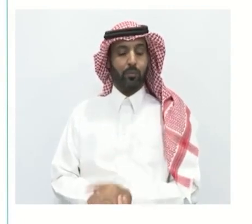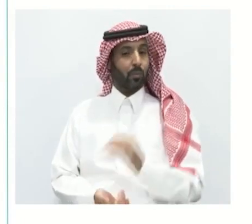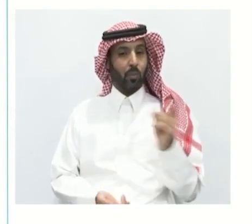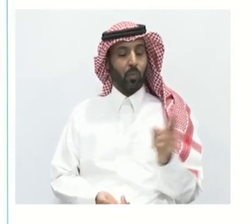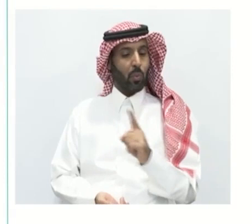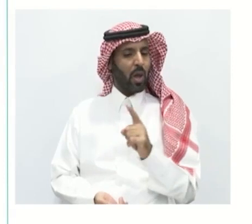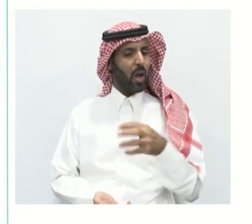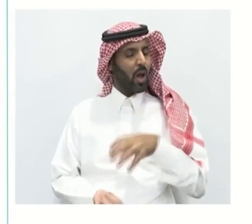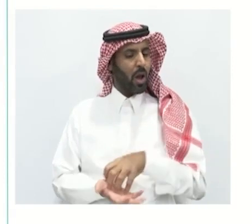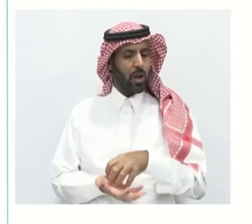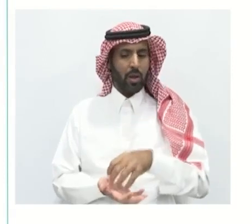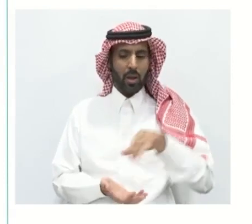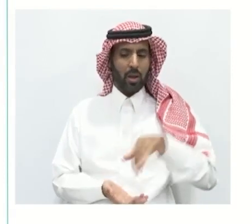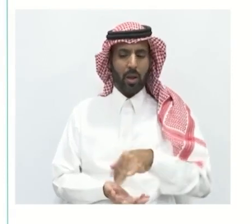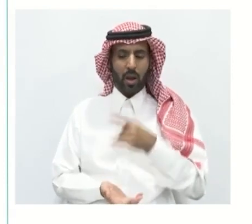did they go?